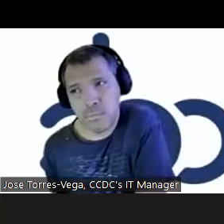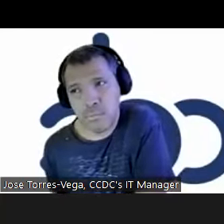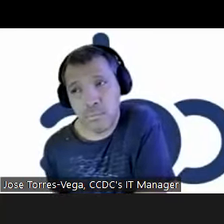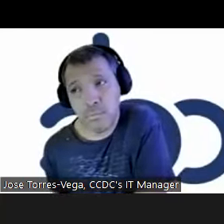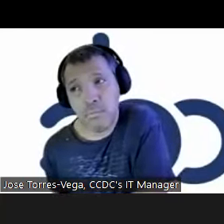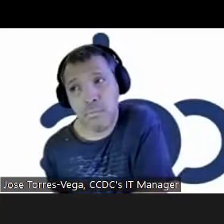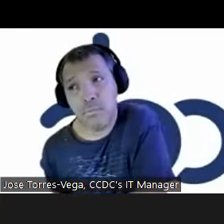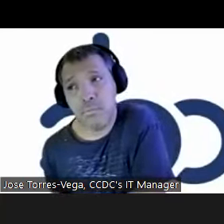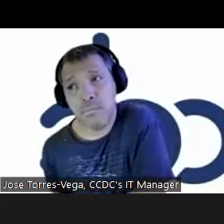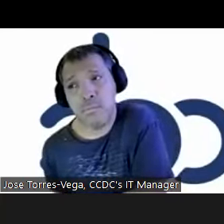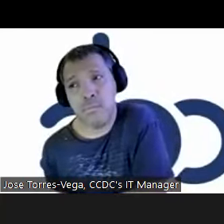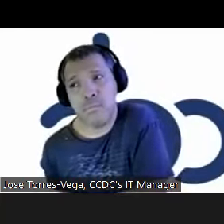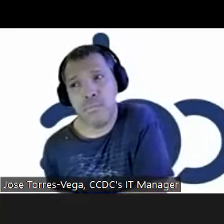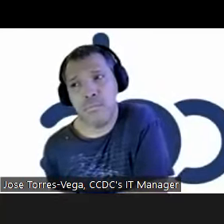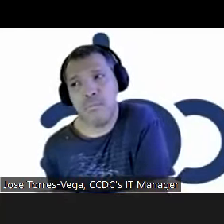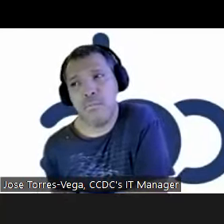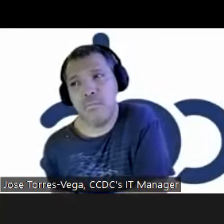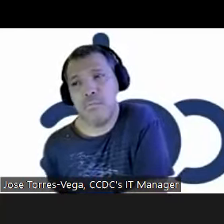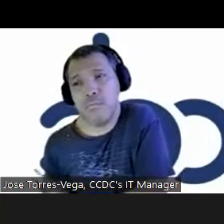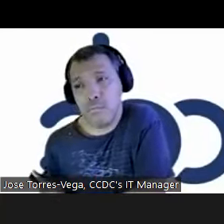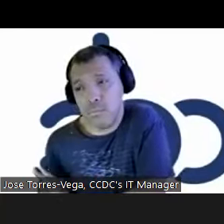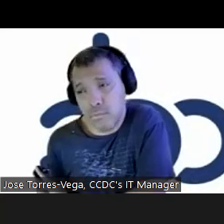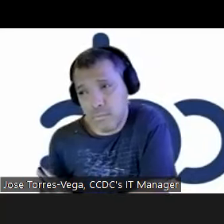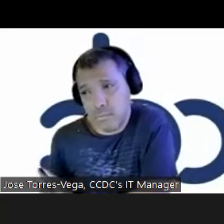sure. Thanks.